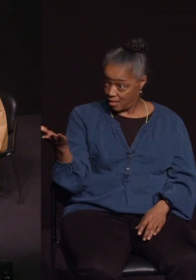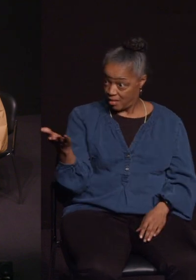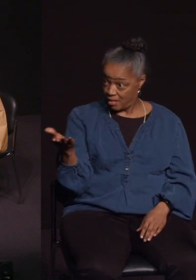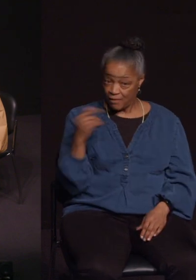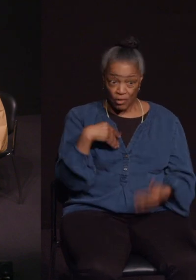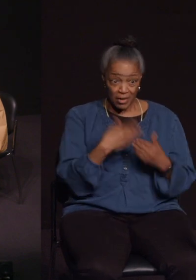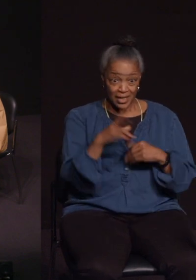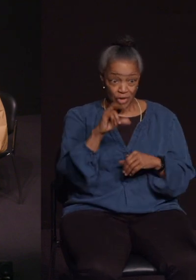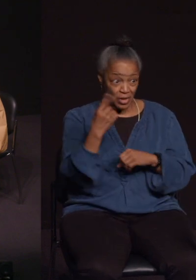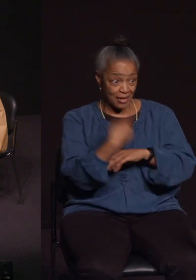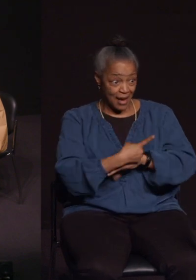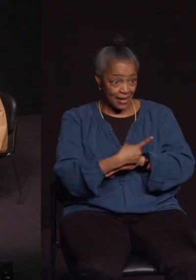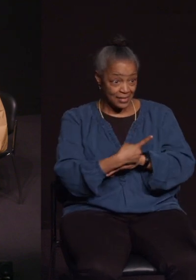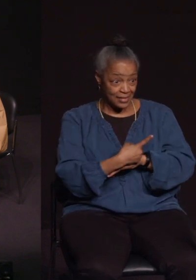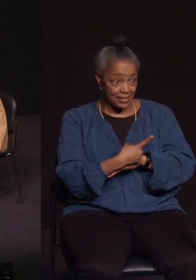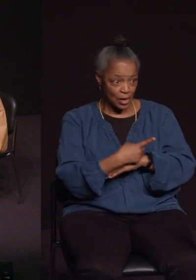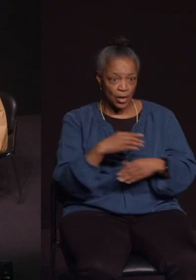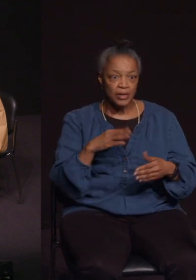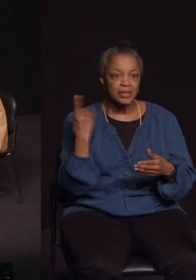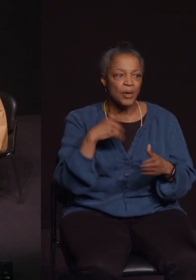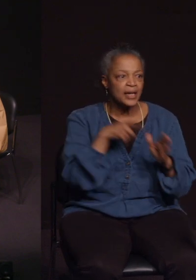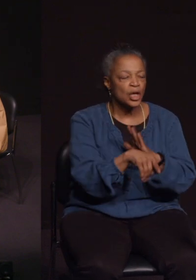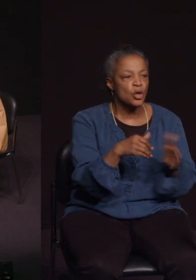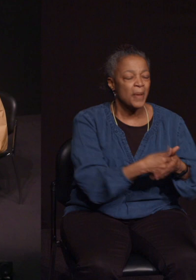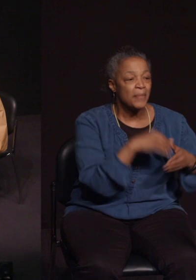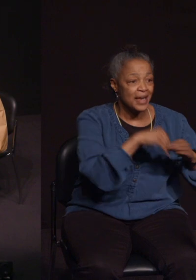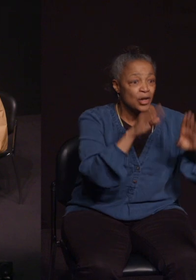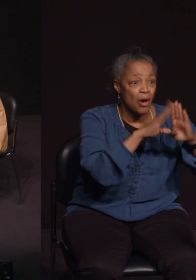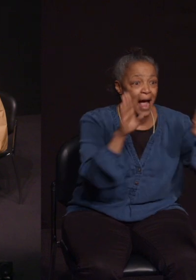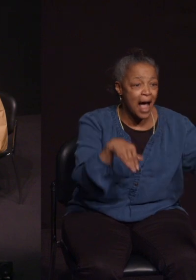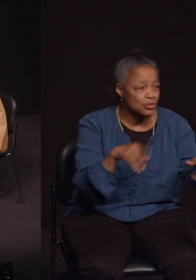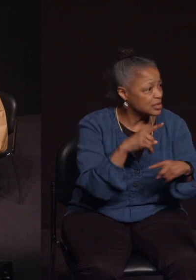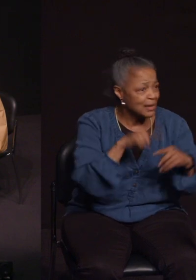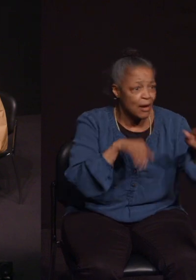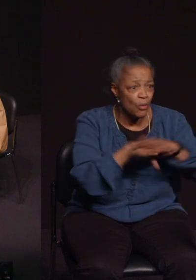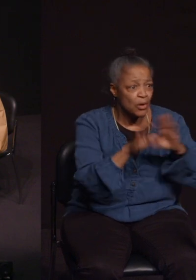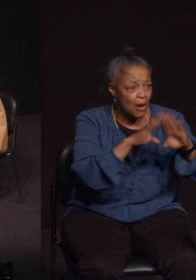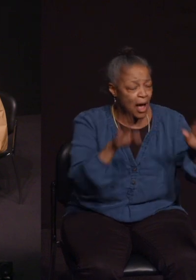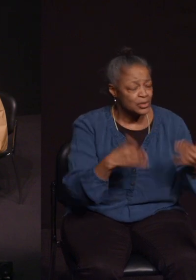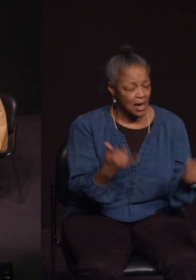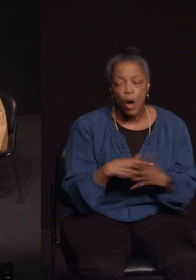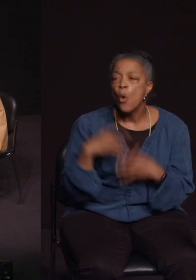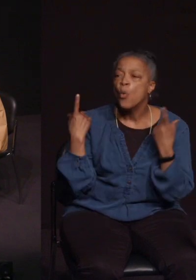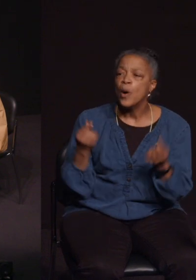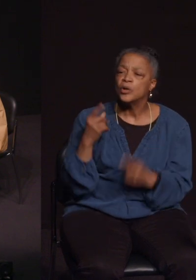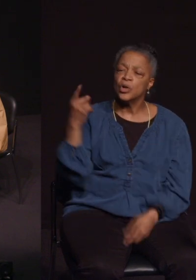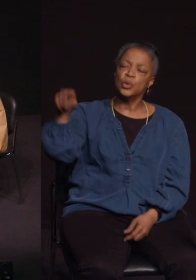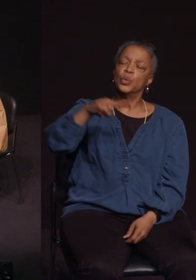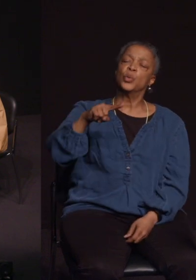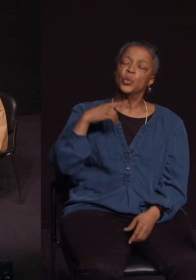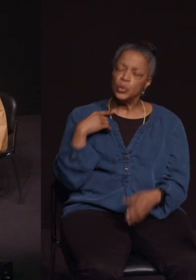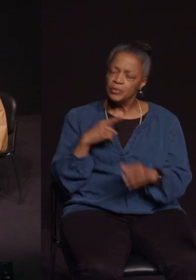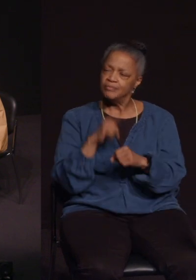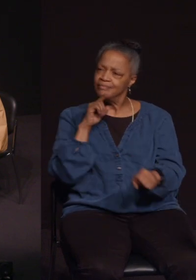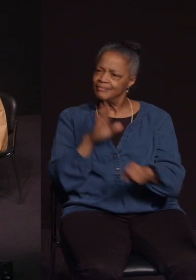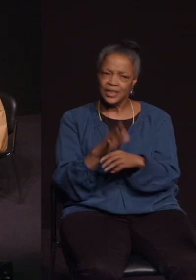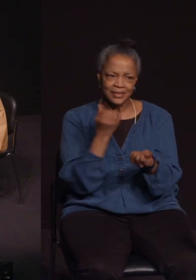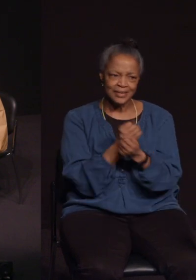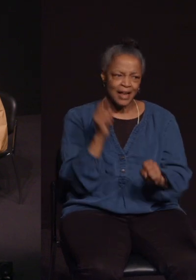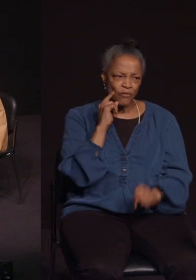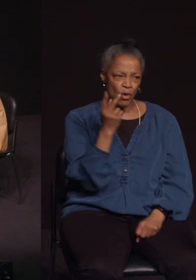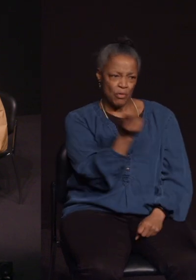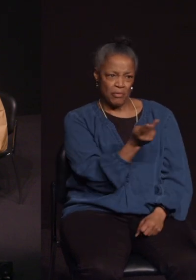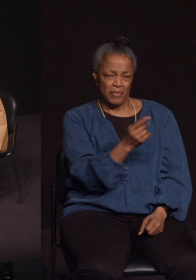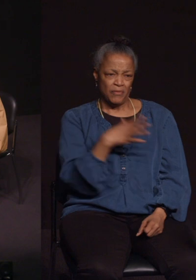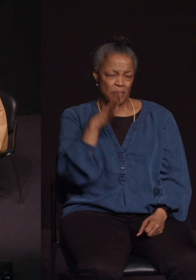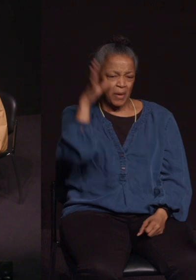next 30 days? Her baby got killed in her house. She can't dare walk back in the house. So what are you going to do to make sure it's safe for them?